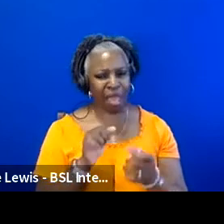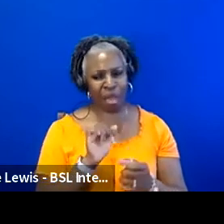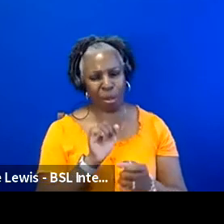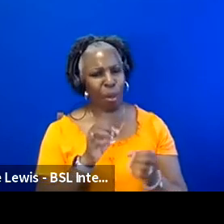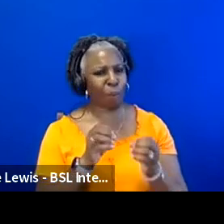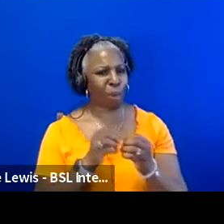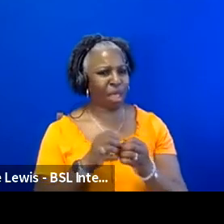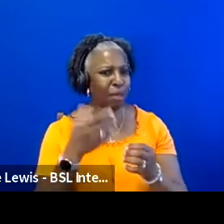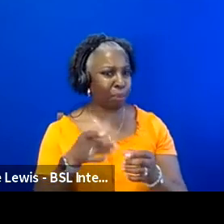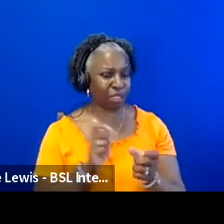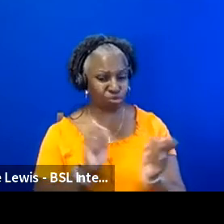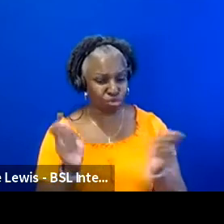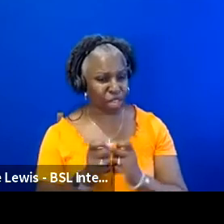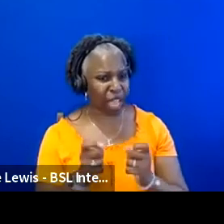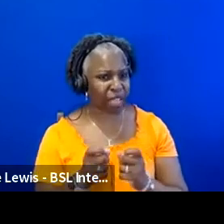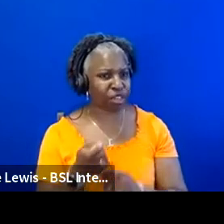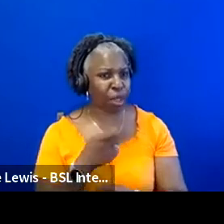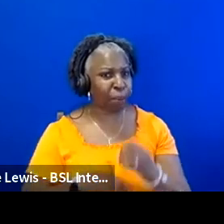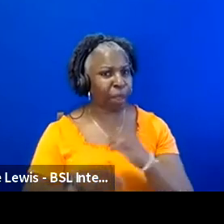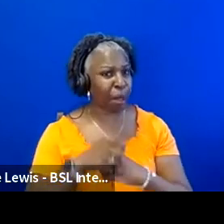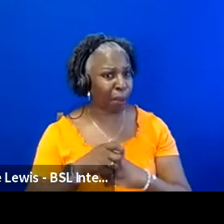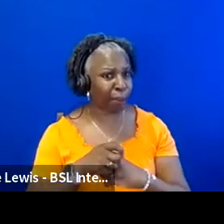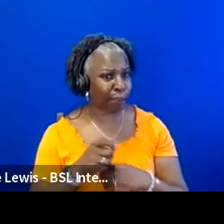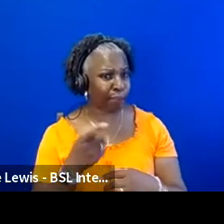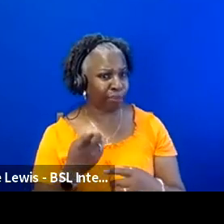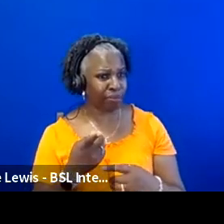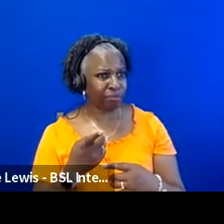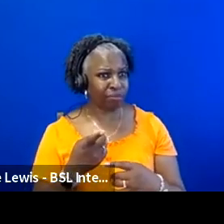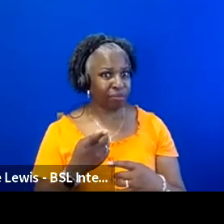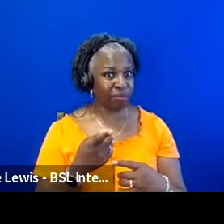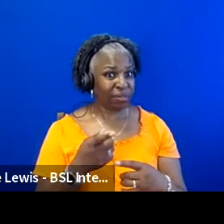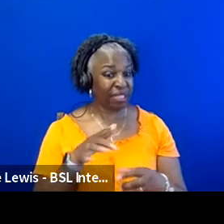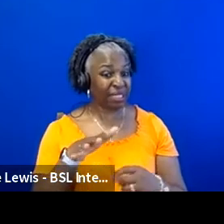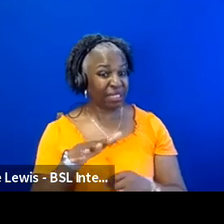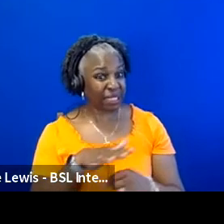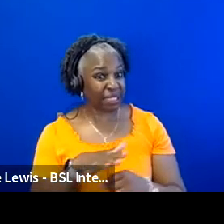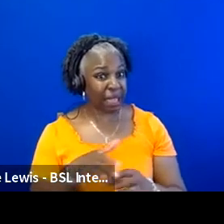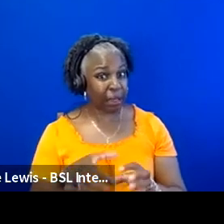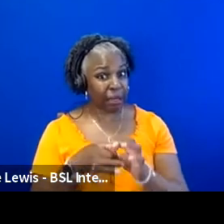city for the journalists, activists, and